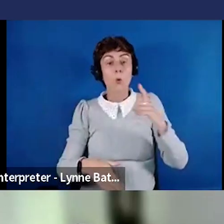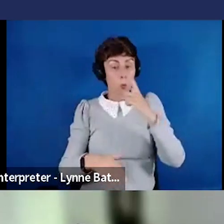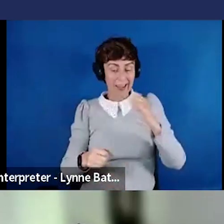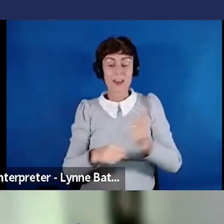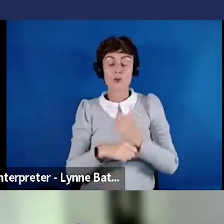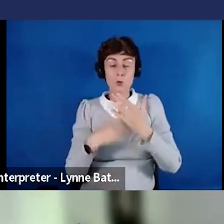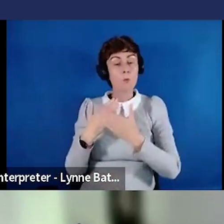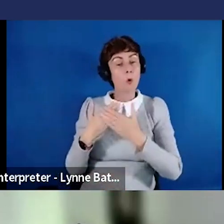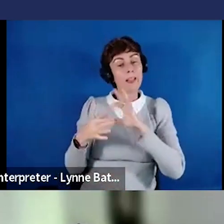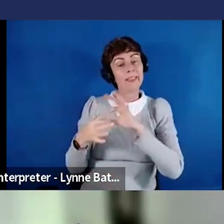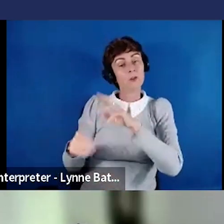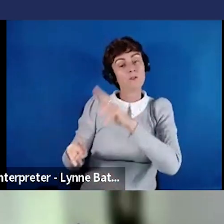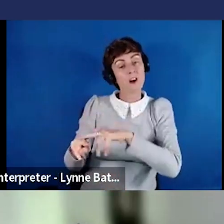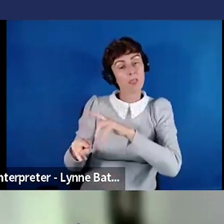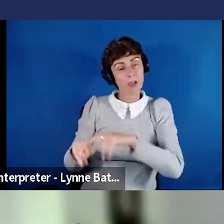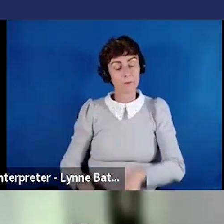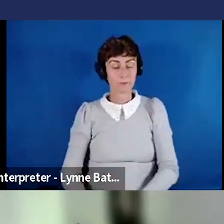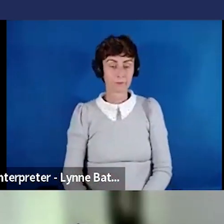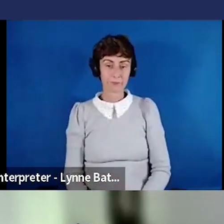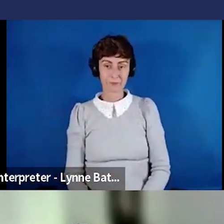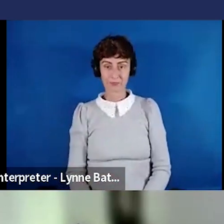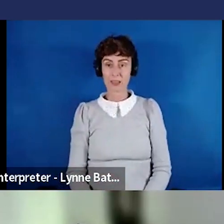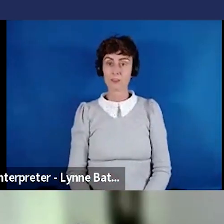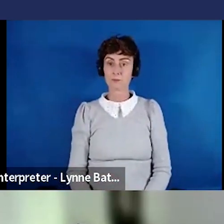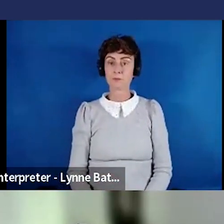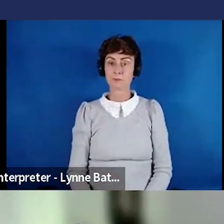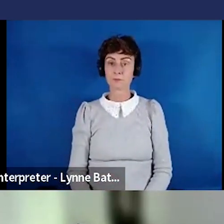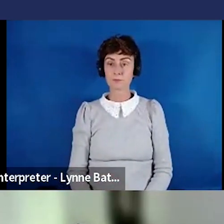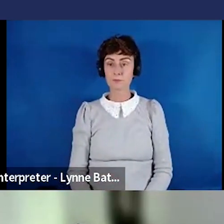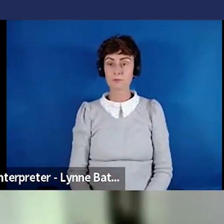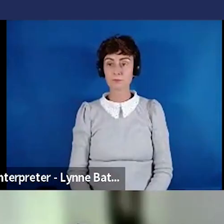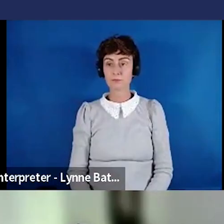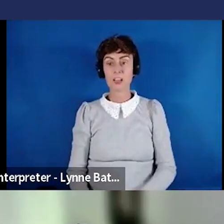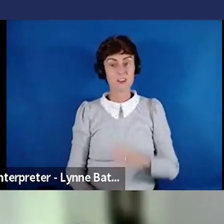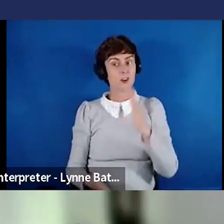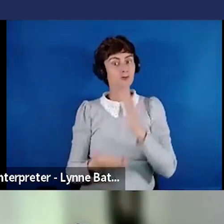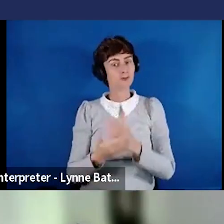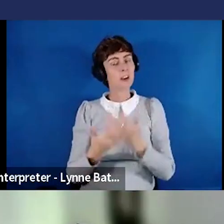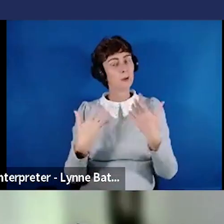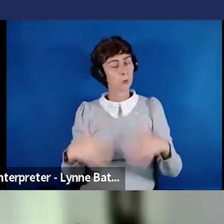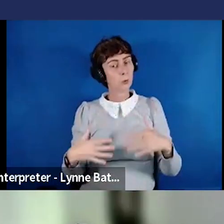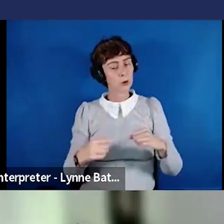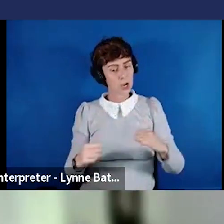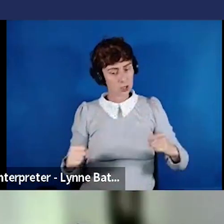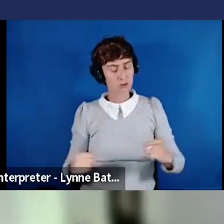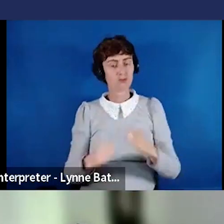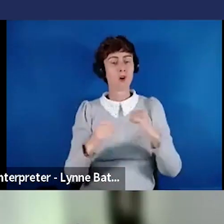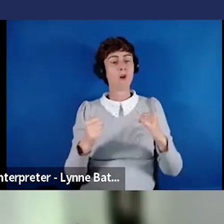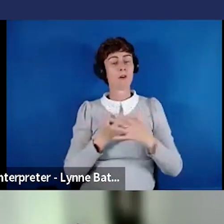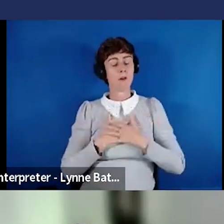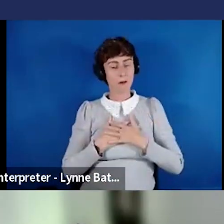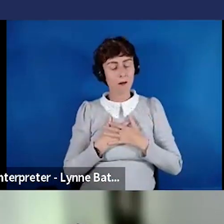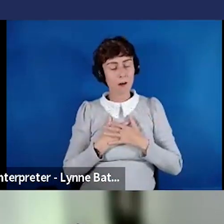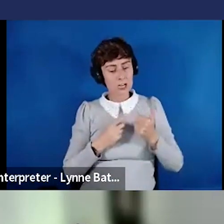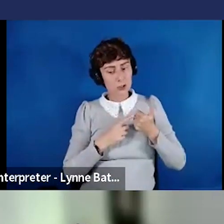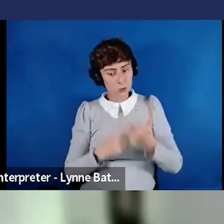as we're moving forward. Yeah, thanks. And you've really it's really come out to me from listening to you speak how actually